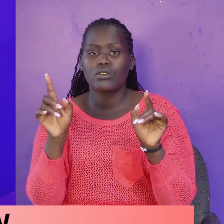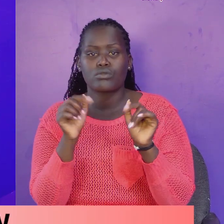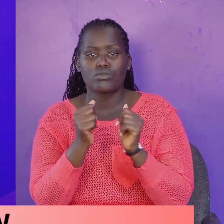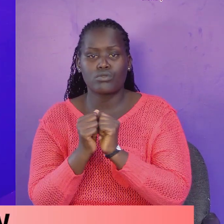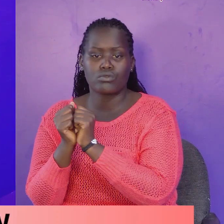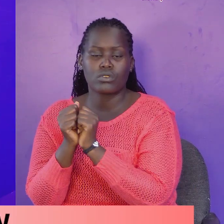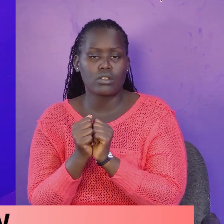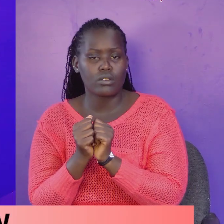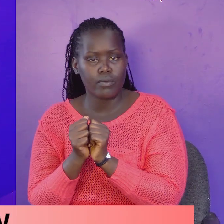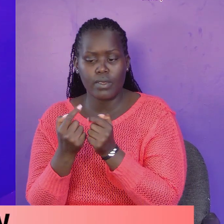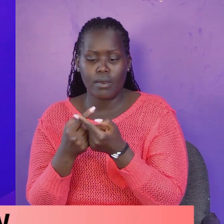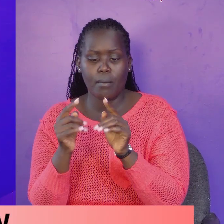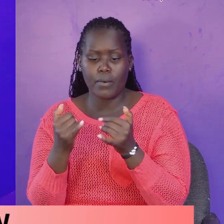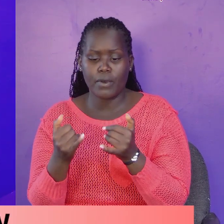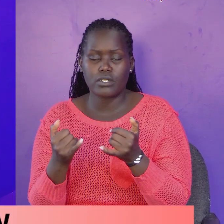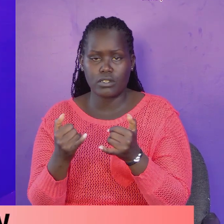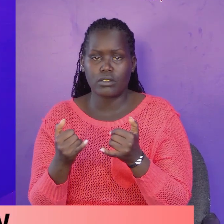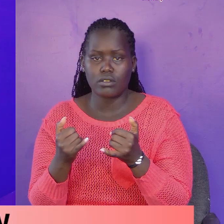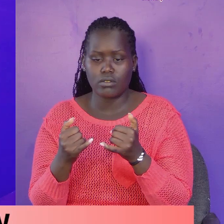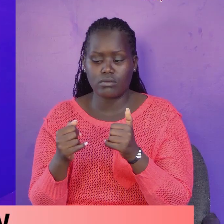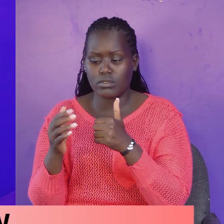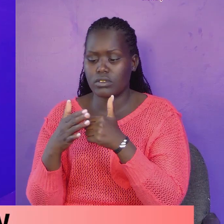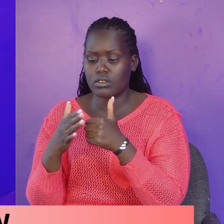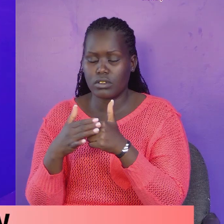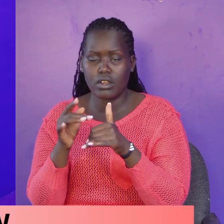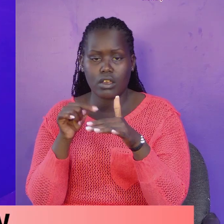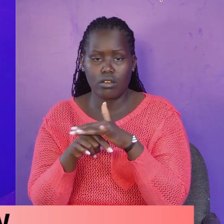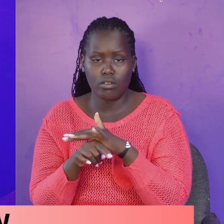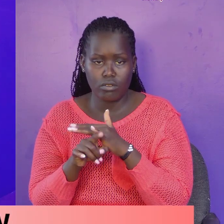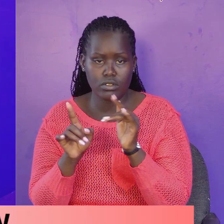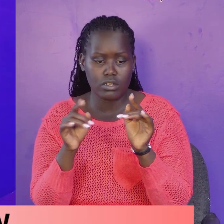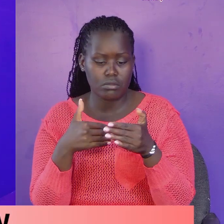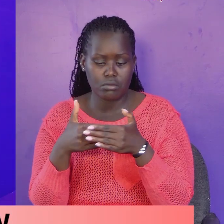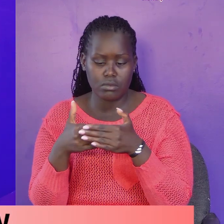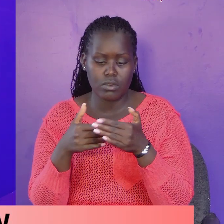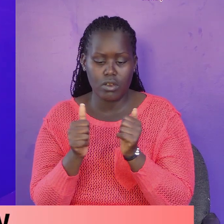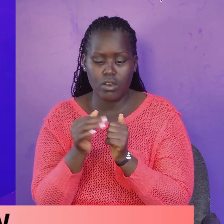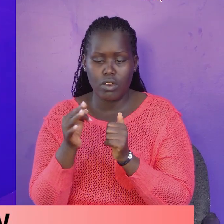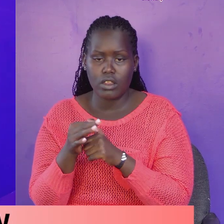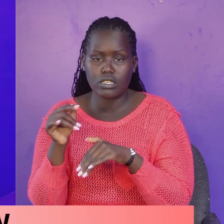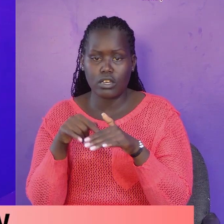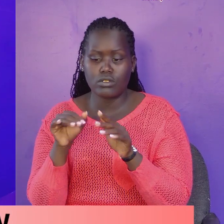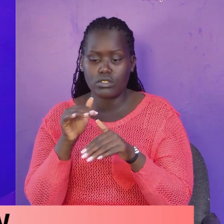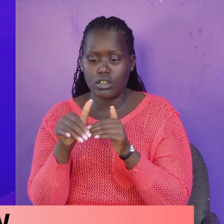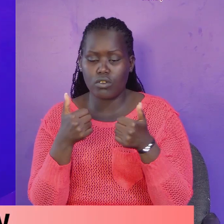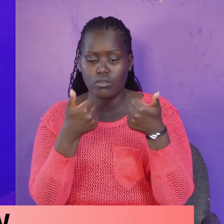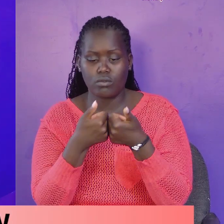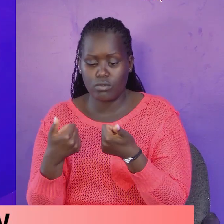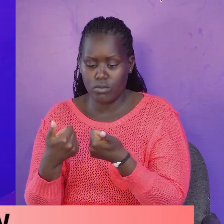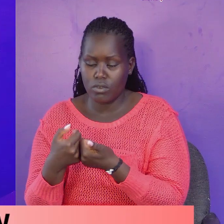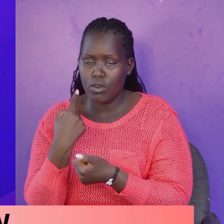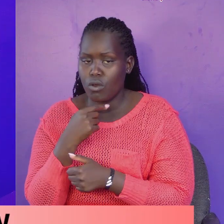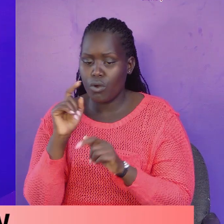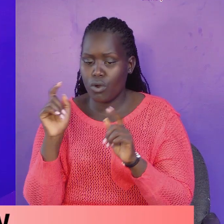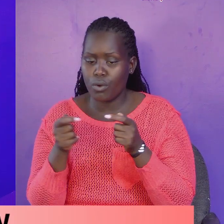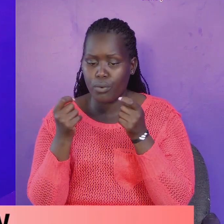on goals. But now Erling Haaland is 9 goals and is almost 13 goals in all competitions. So who bewitched Liverpool? Who